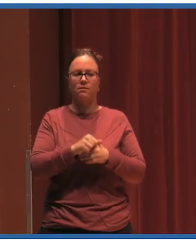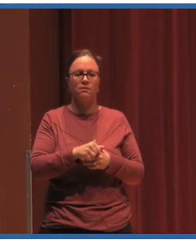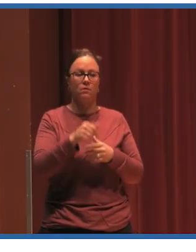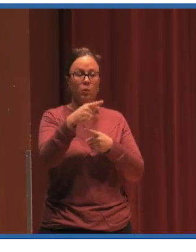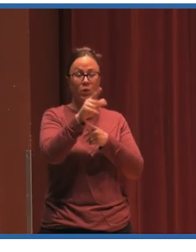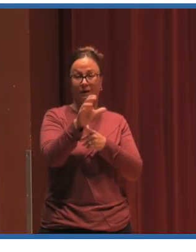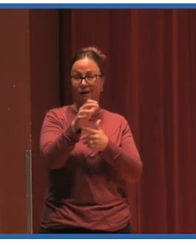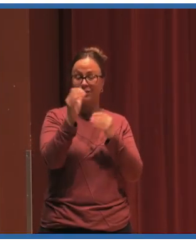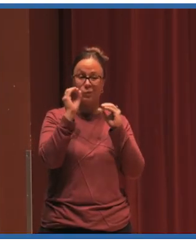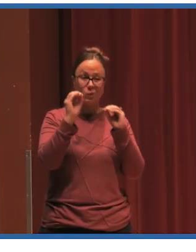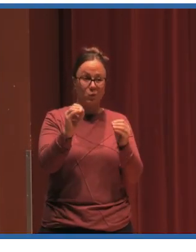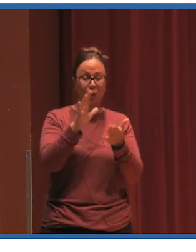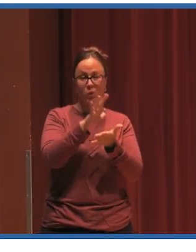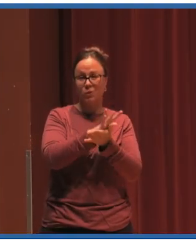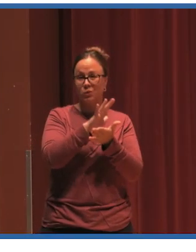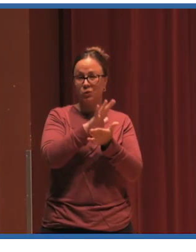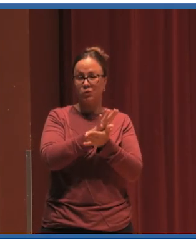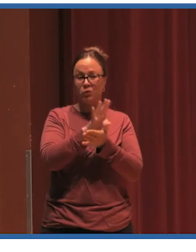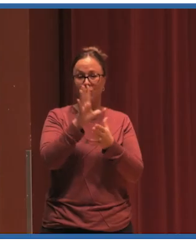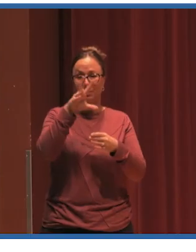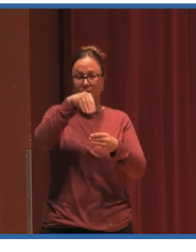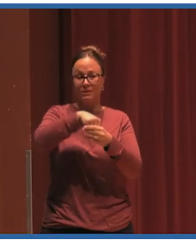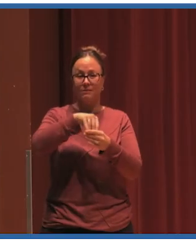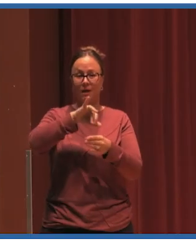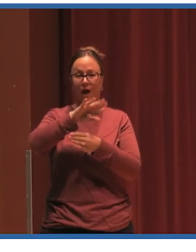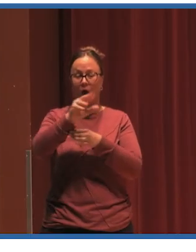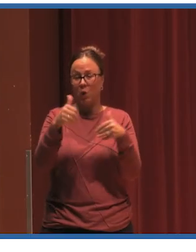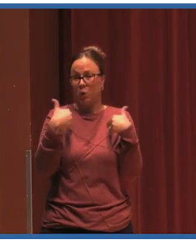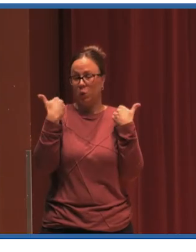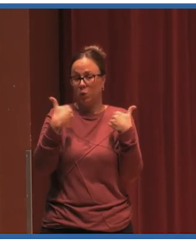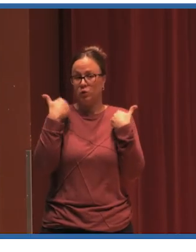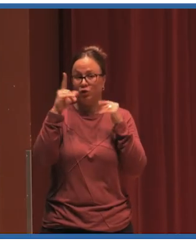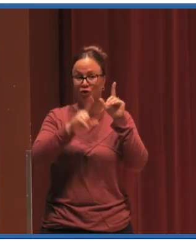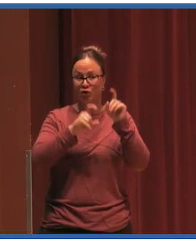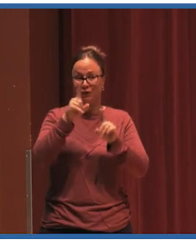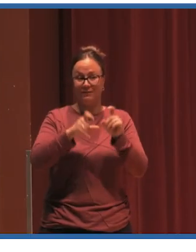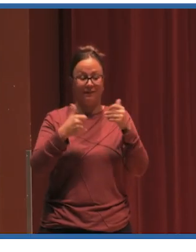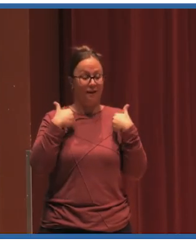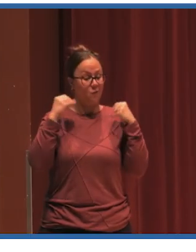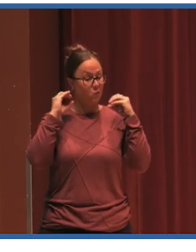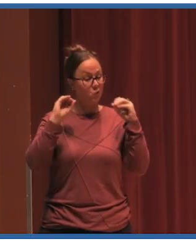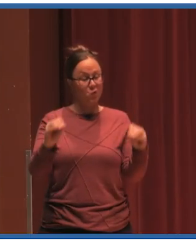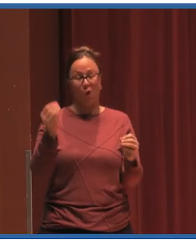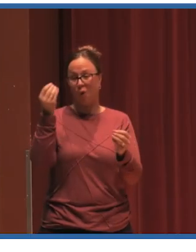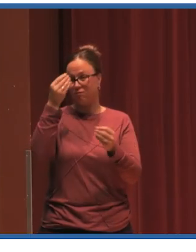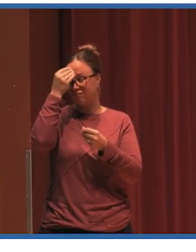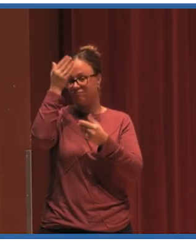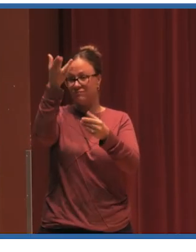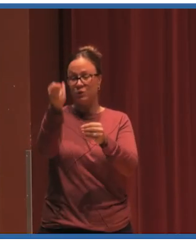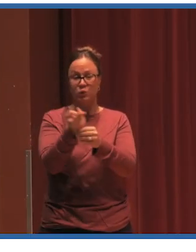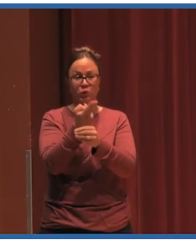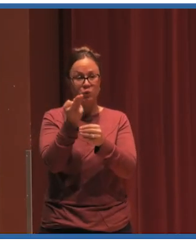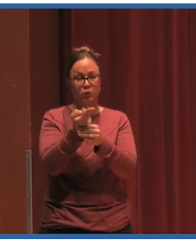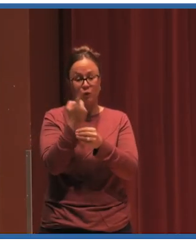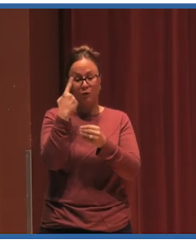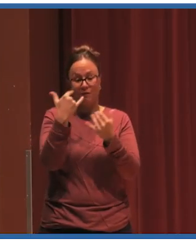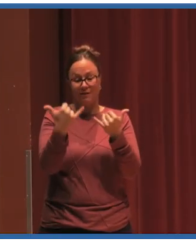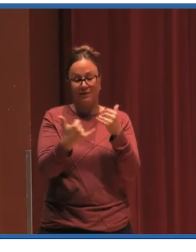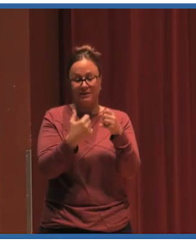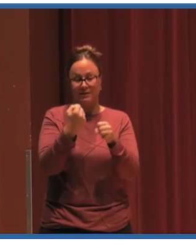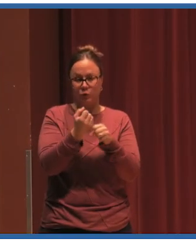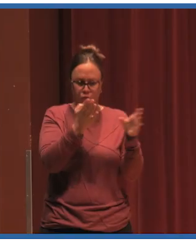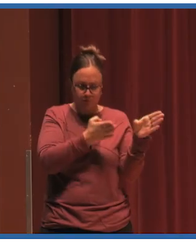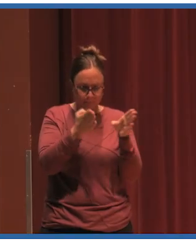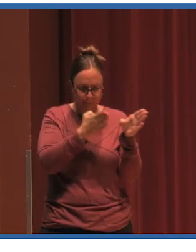no schools this fall who participated in the Iowa Youth Survey, and I have no data as a health department to use for this year to